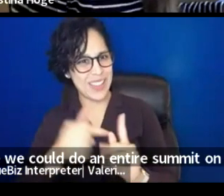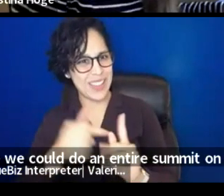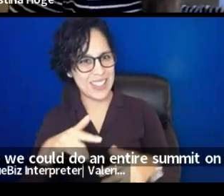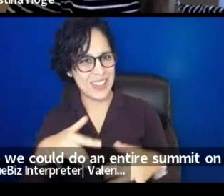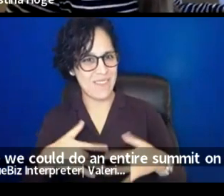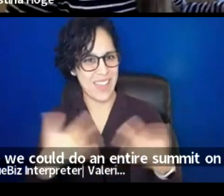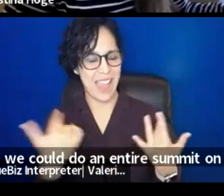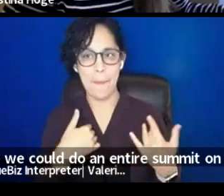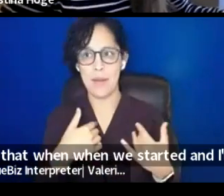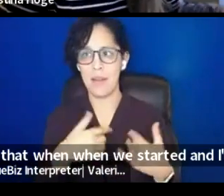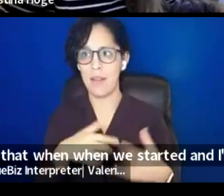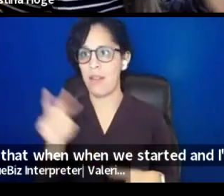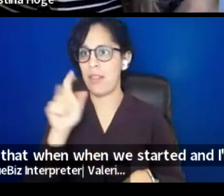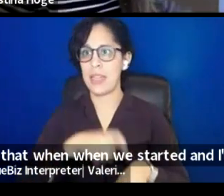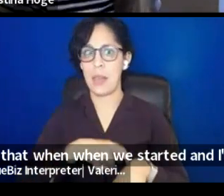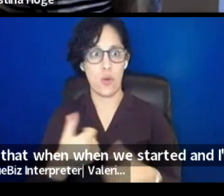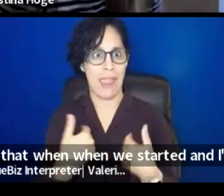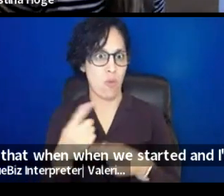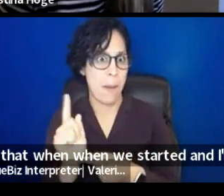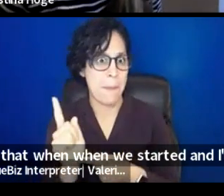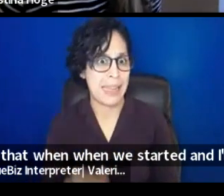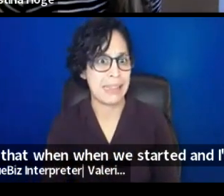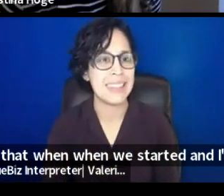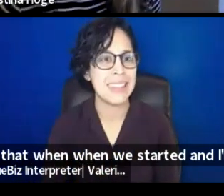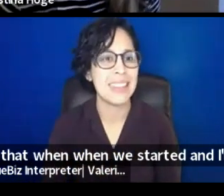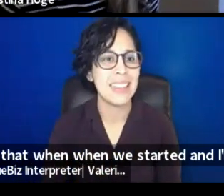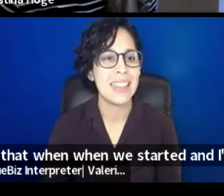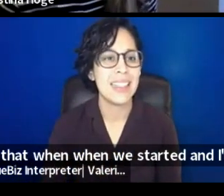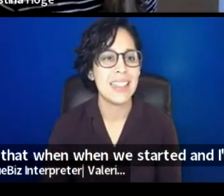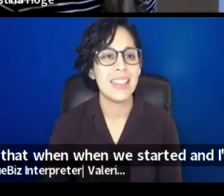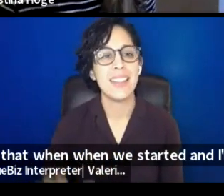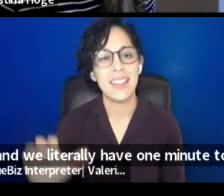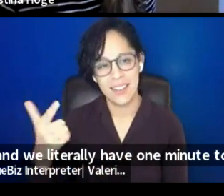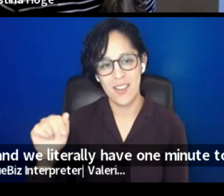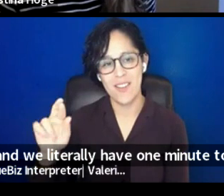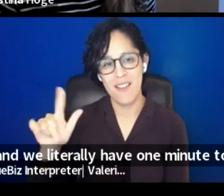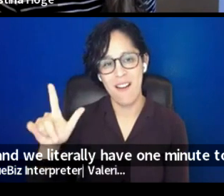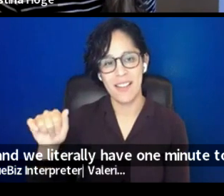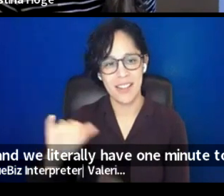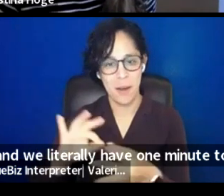and we literally have 1 minute to go.